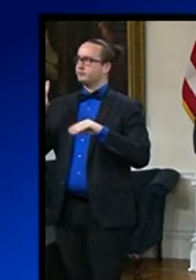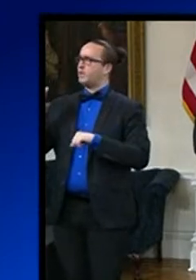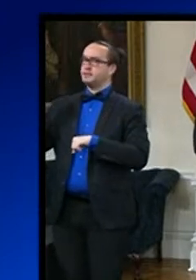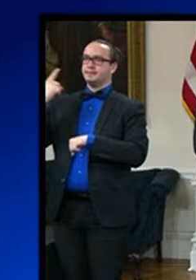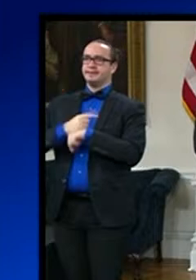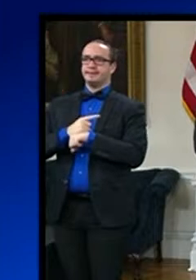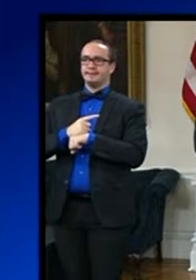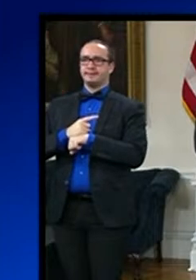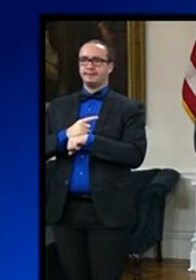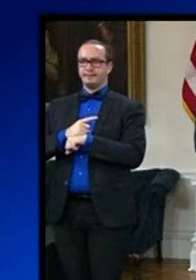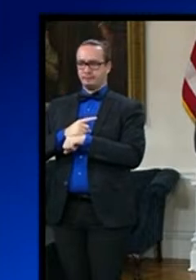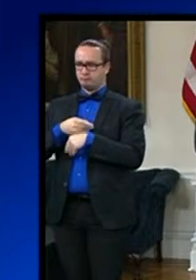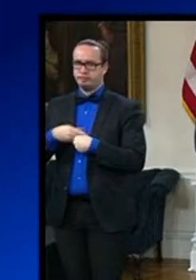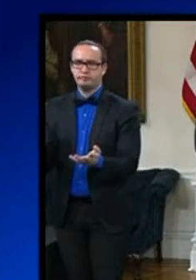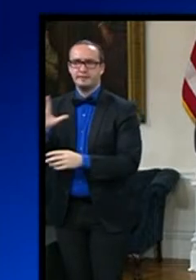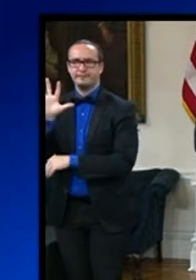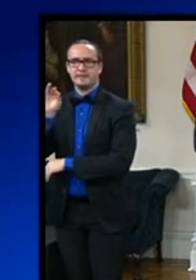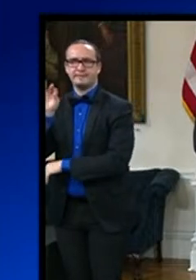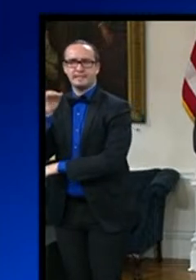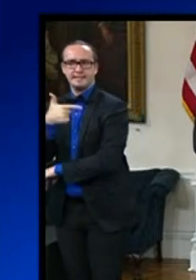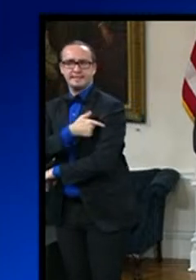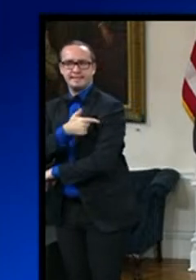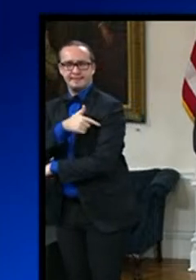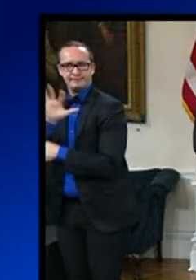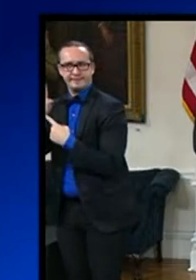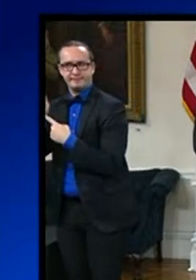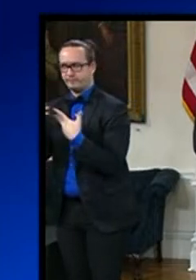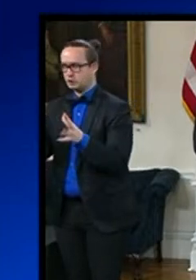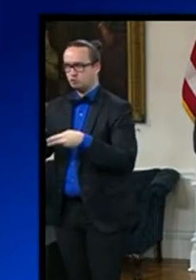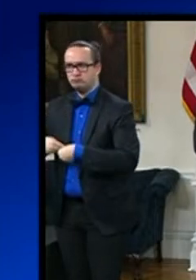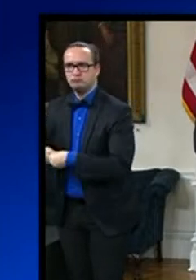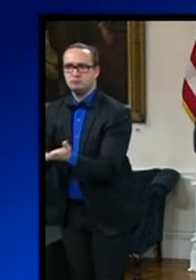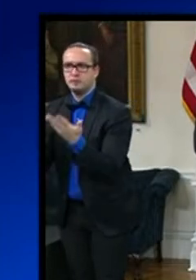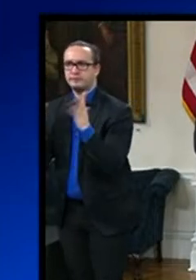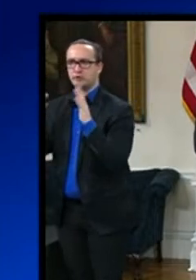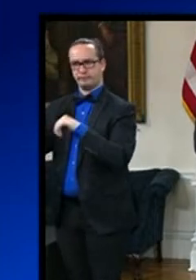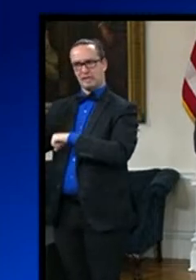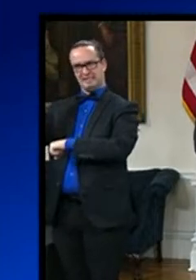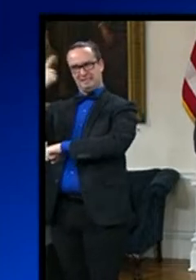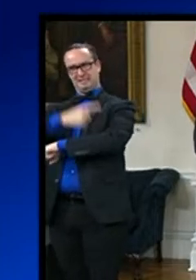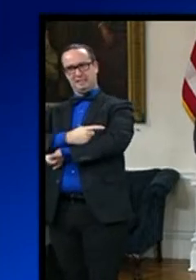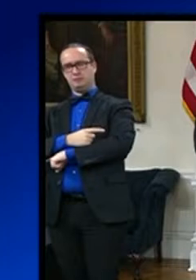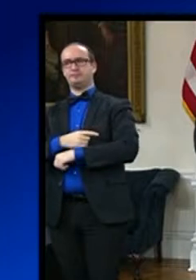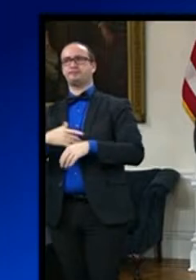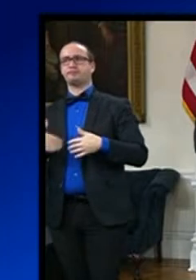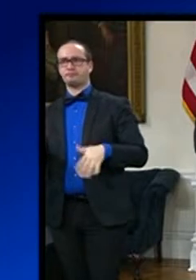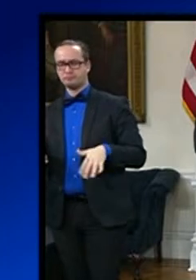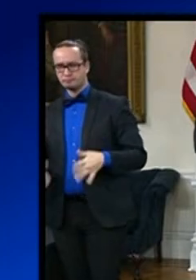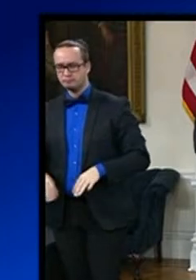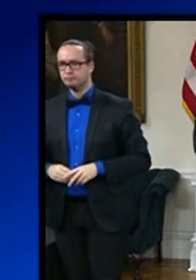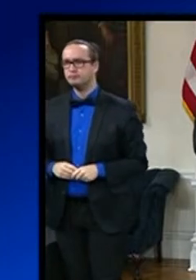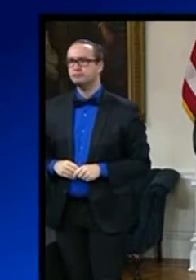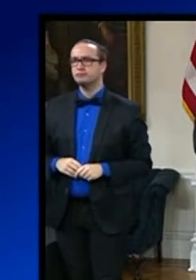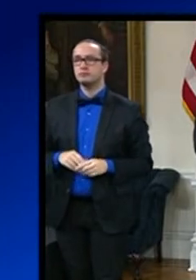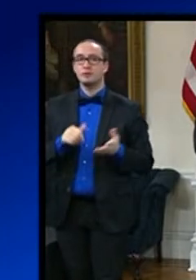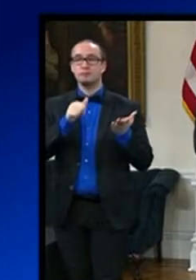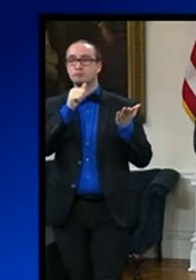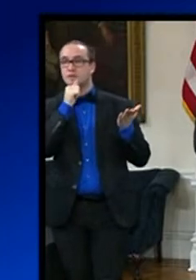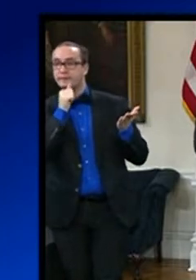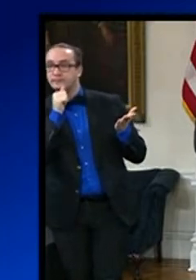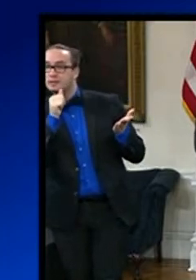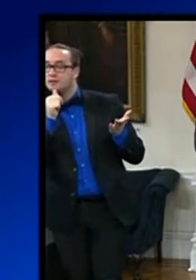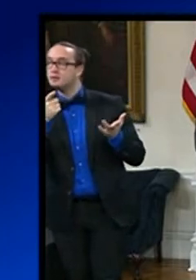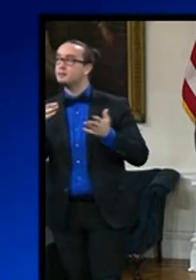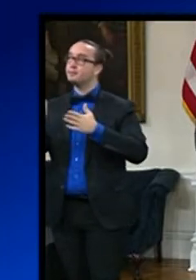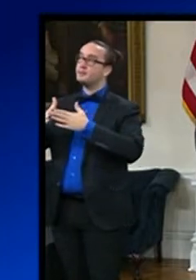of the private-public partnership. Safeway agreed to provide the vaccinators and the vaccine. Now that the community is